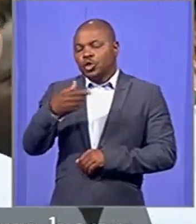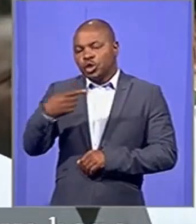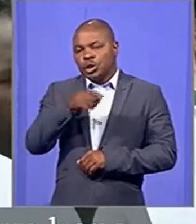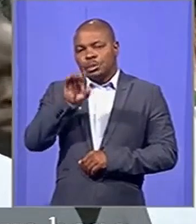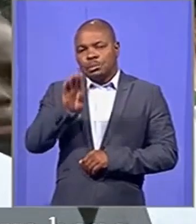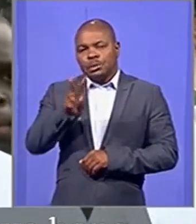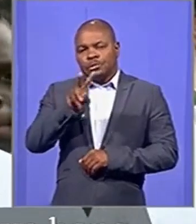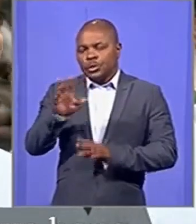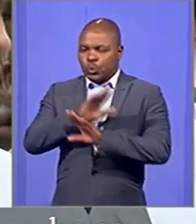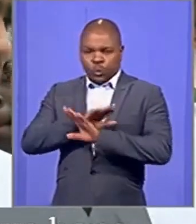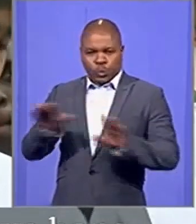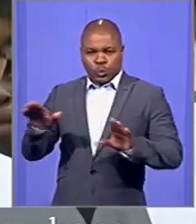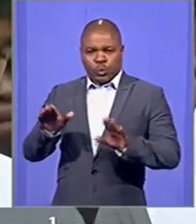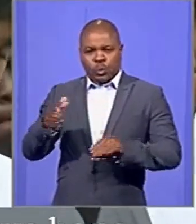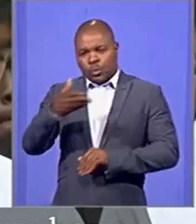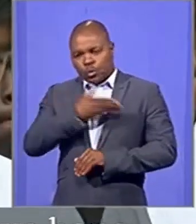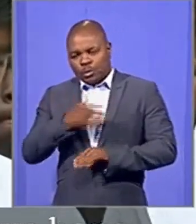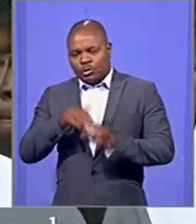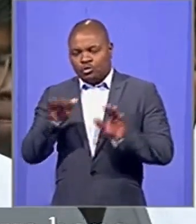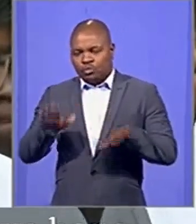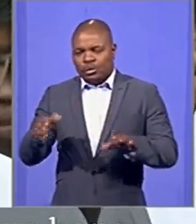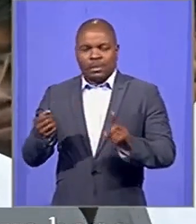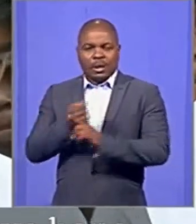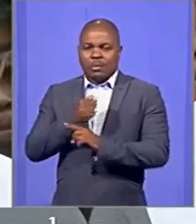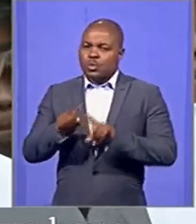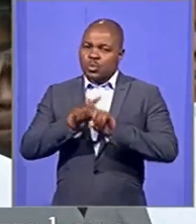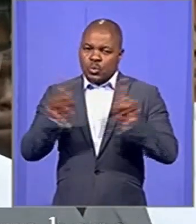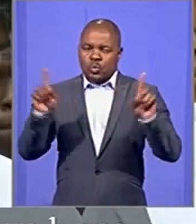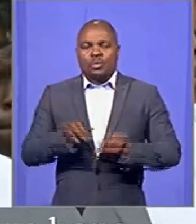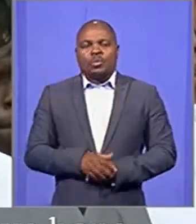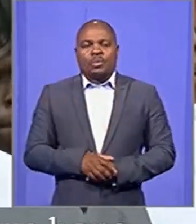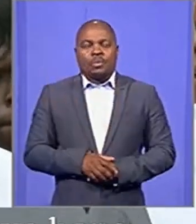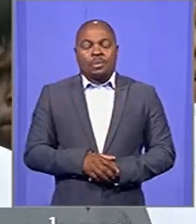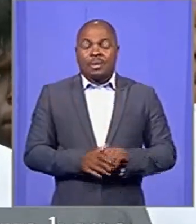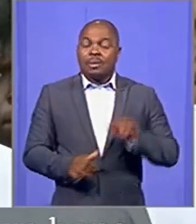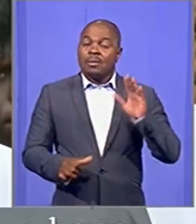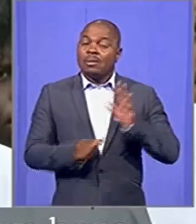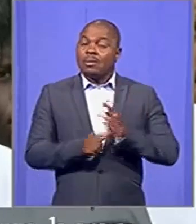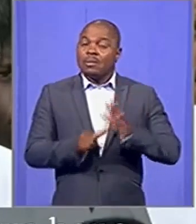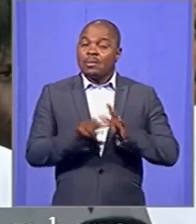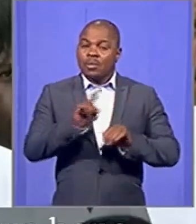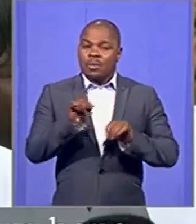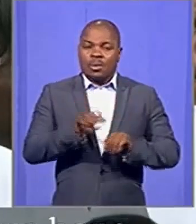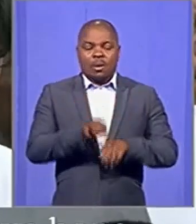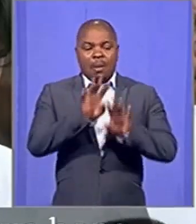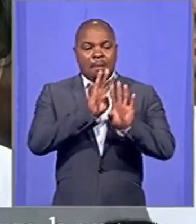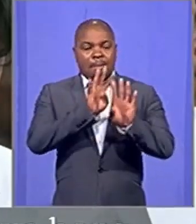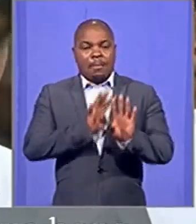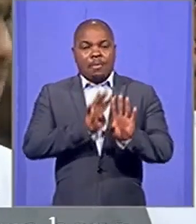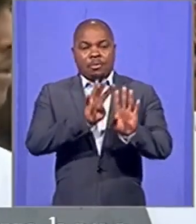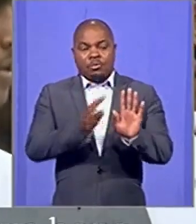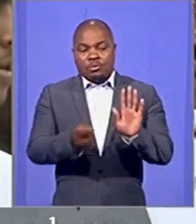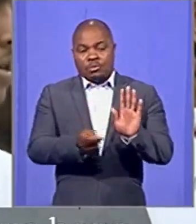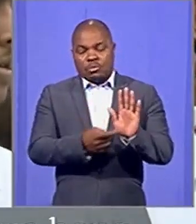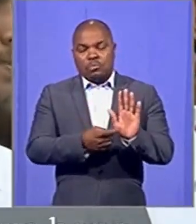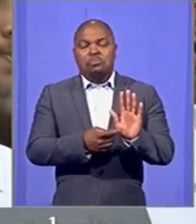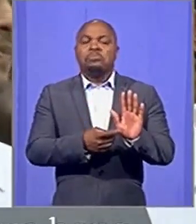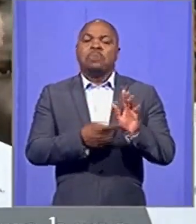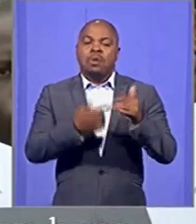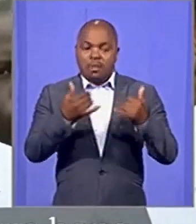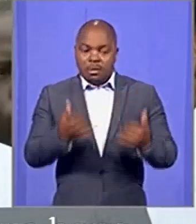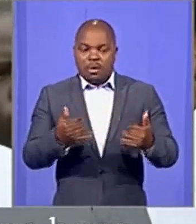violence against women and children. And it's important that this march takes place